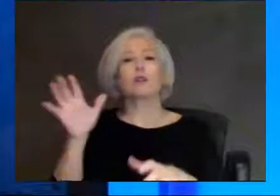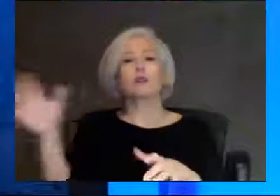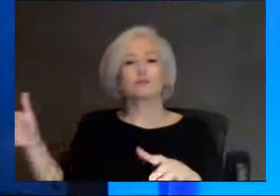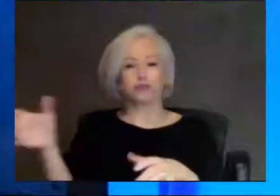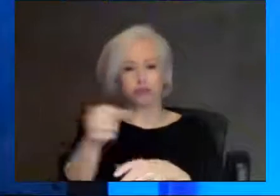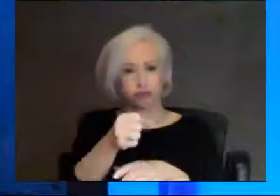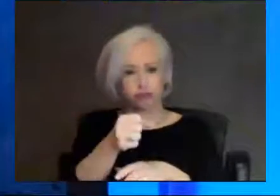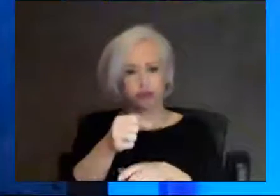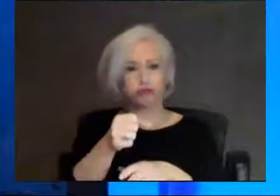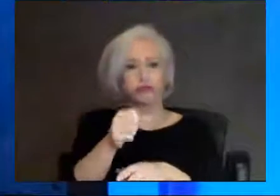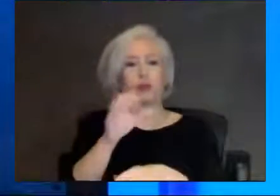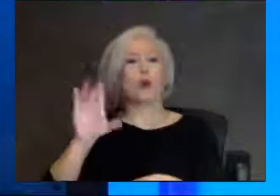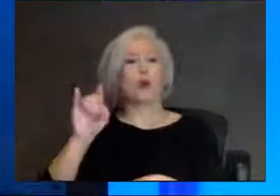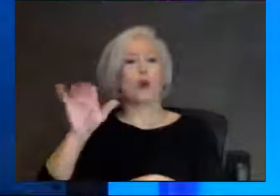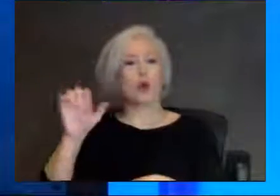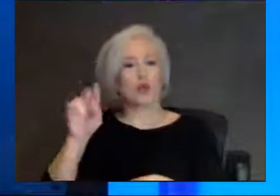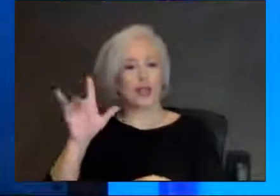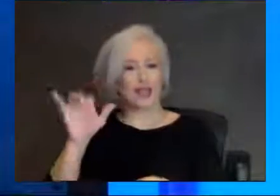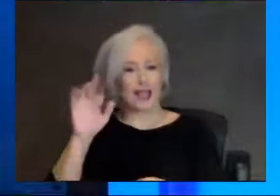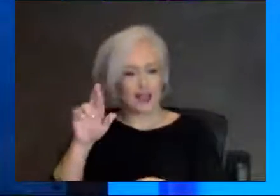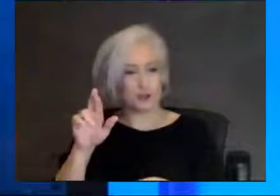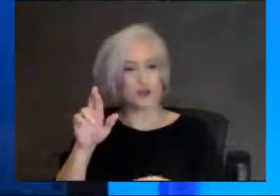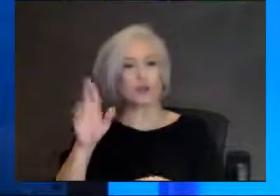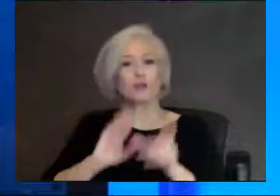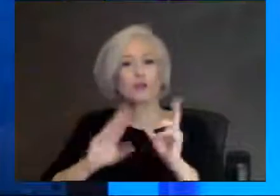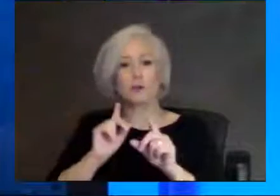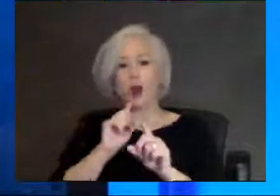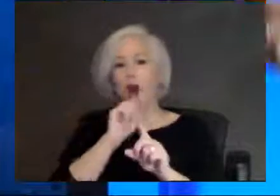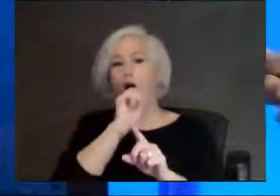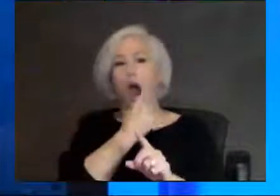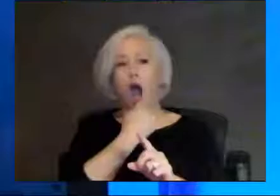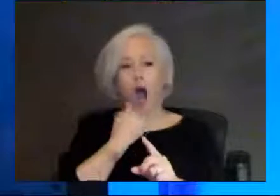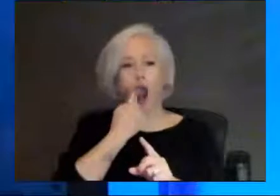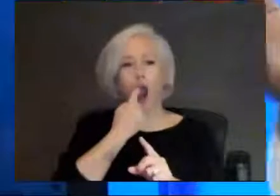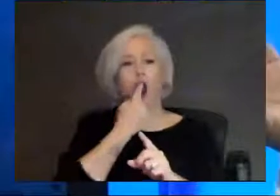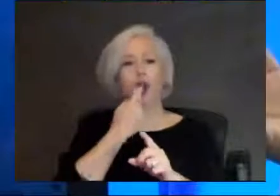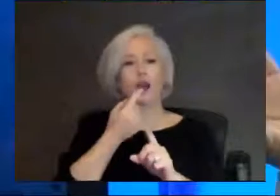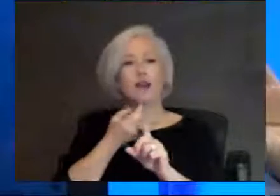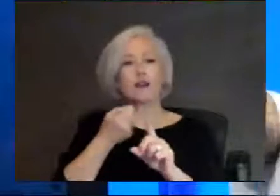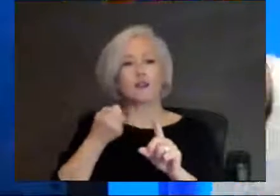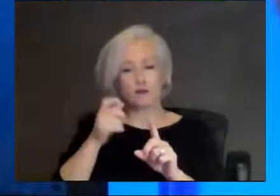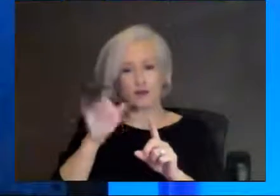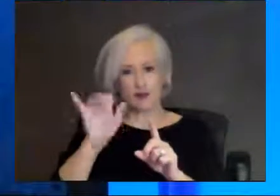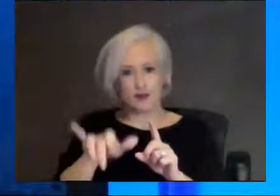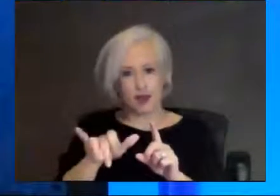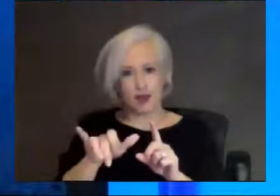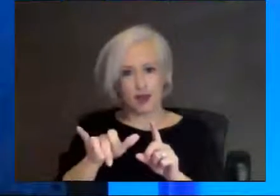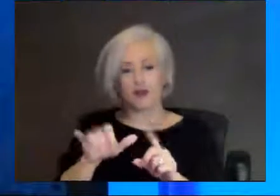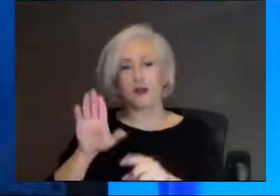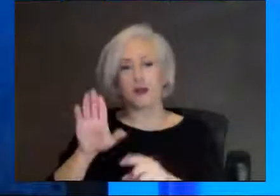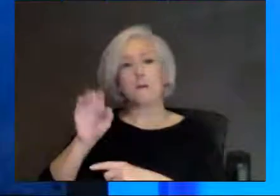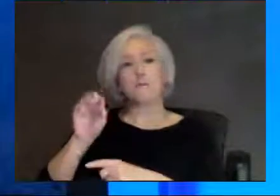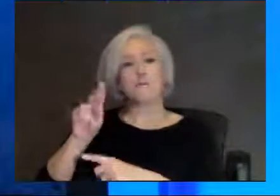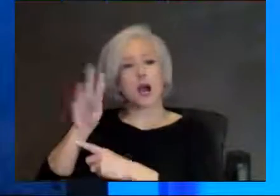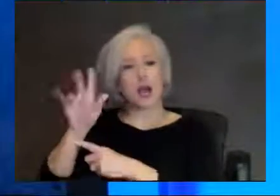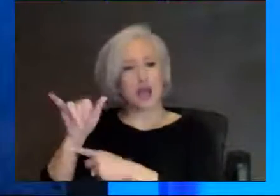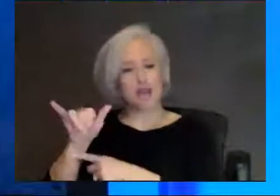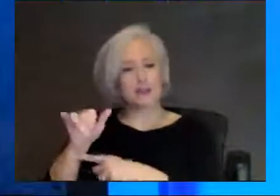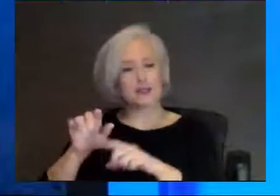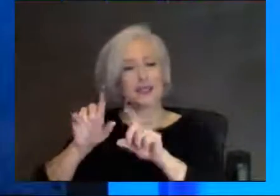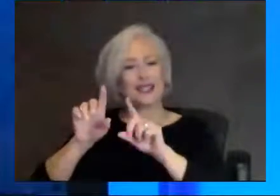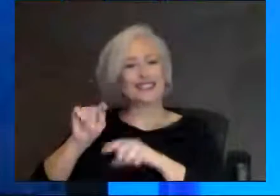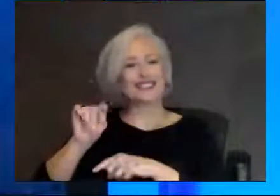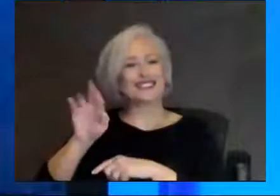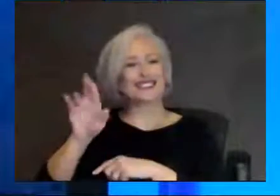take a swab from the mouth, and then when ultimately we take biopsies, we'll take those tissues, and then we'll look